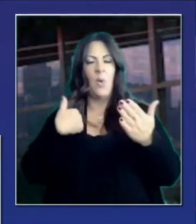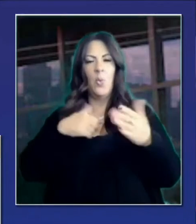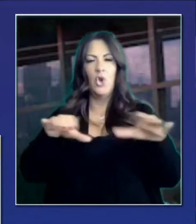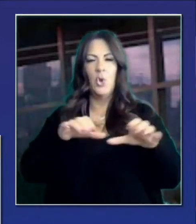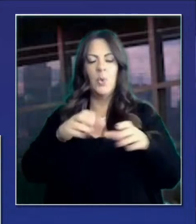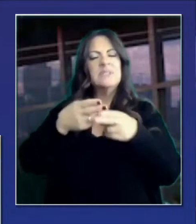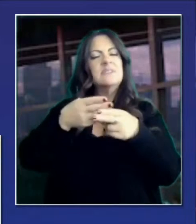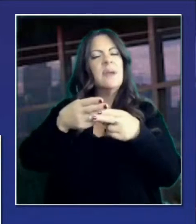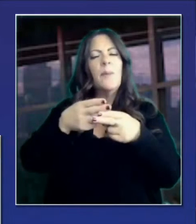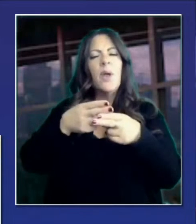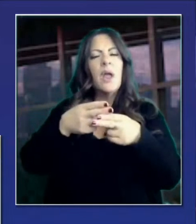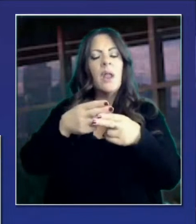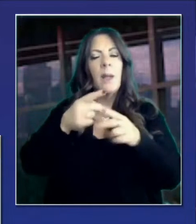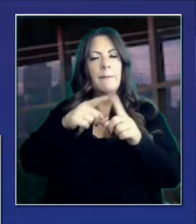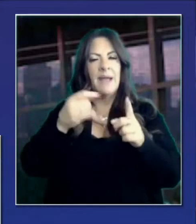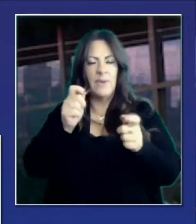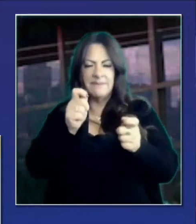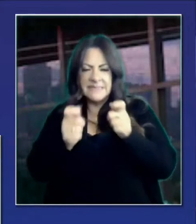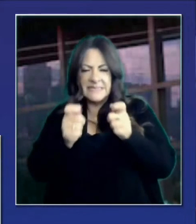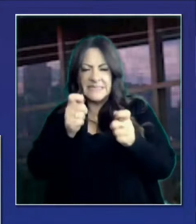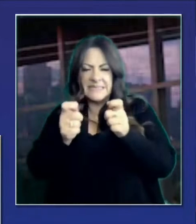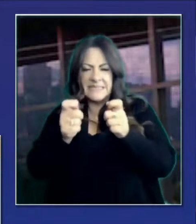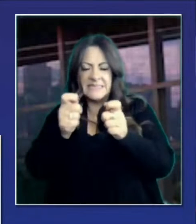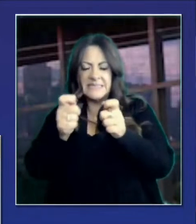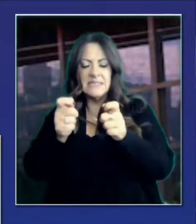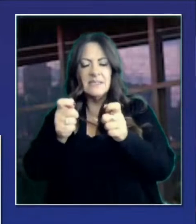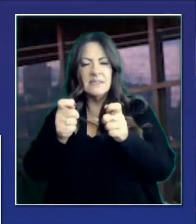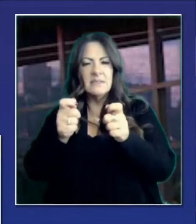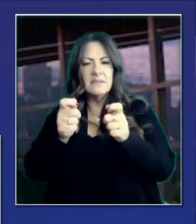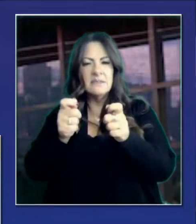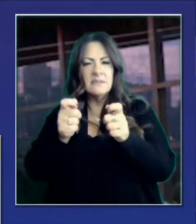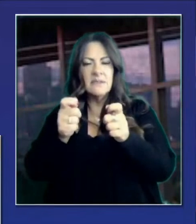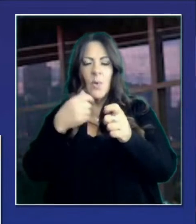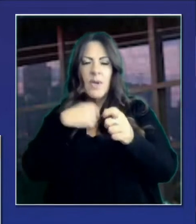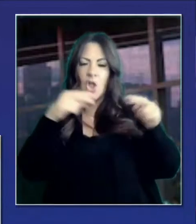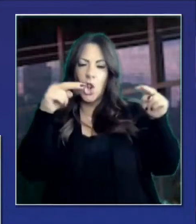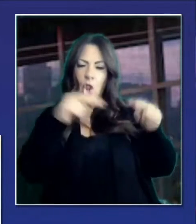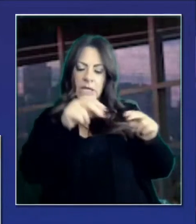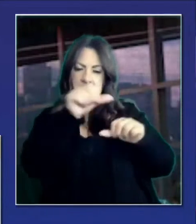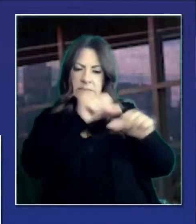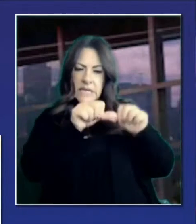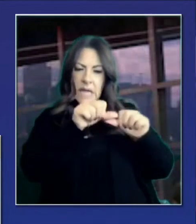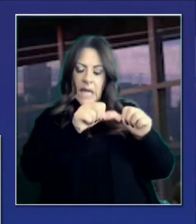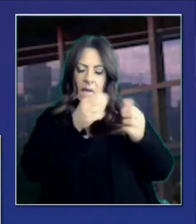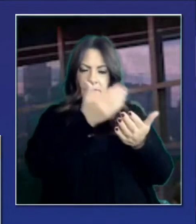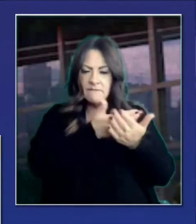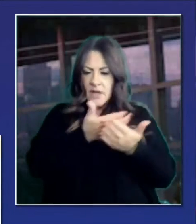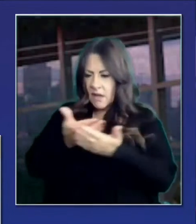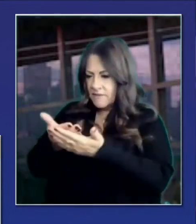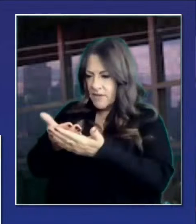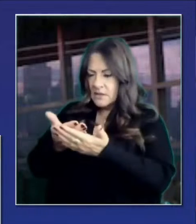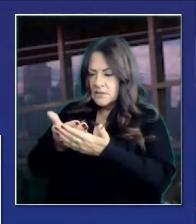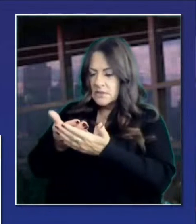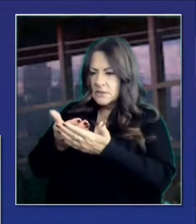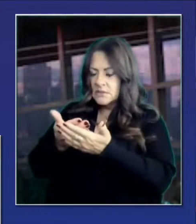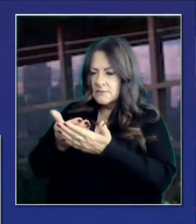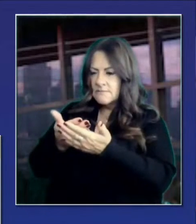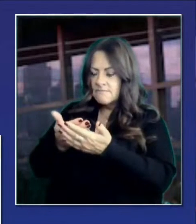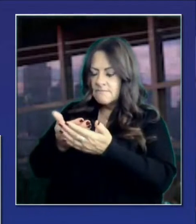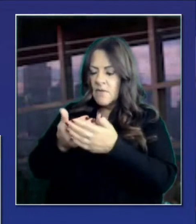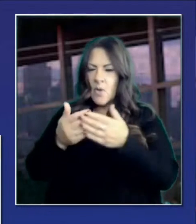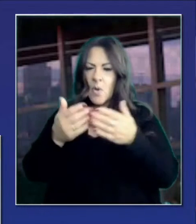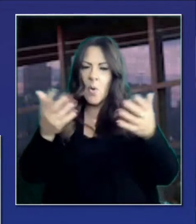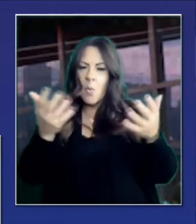day we make adjustments by taking a look at the facts, looking at these variables, including